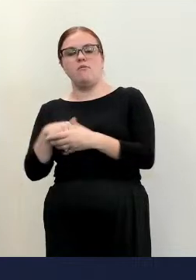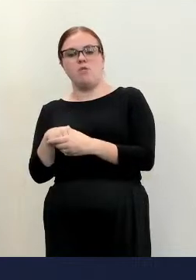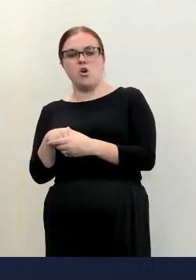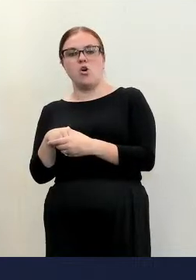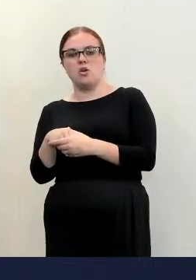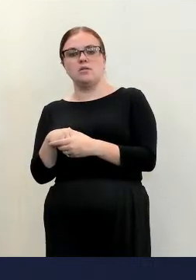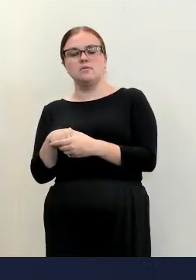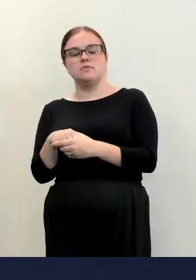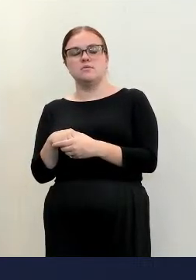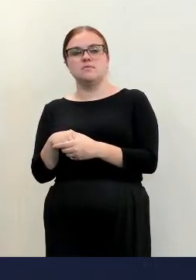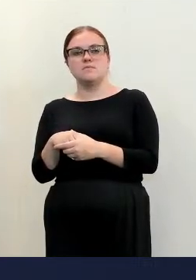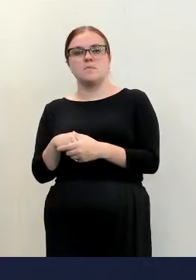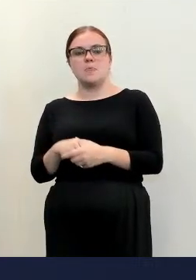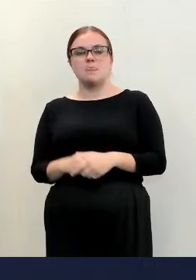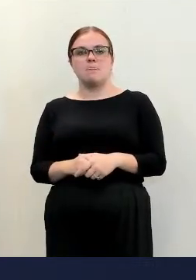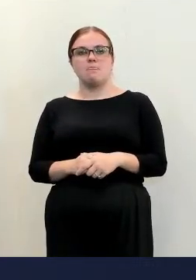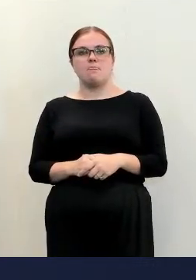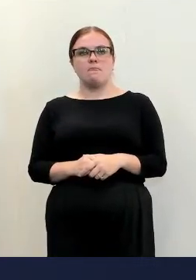opiate settlement.